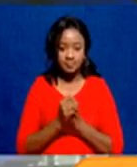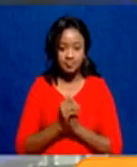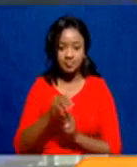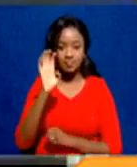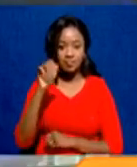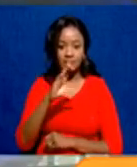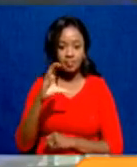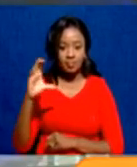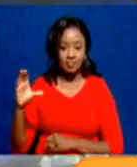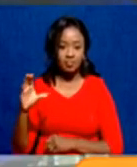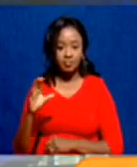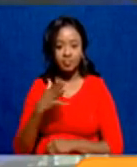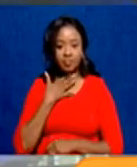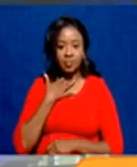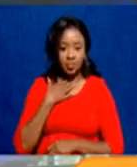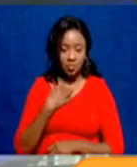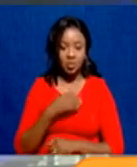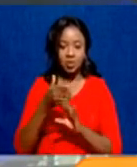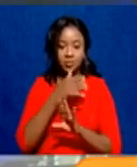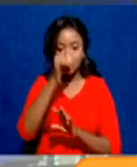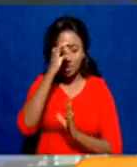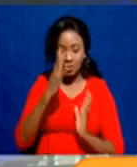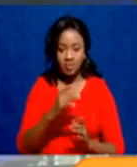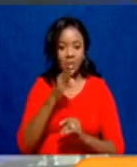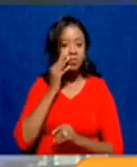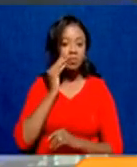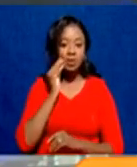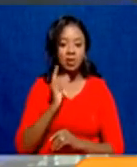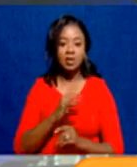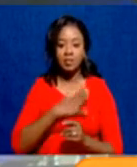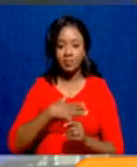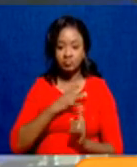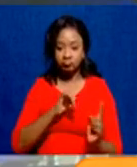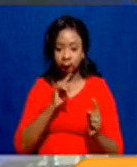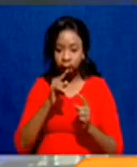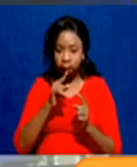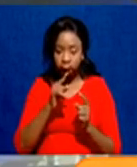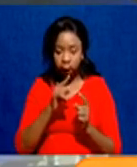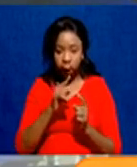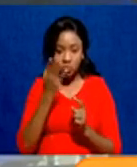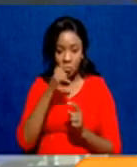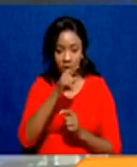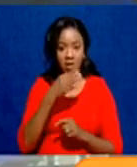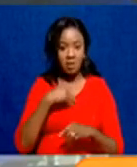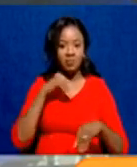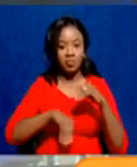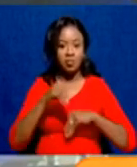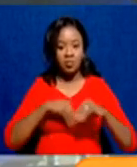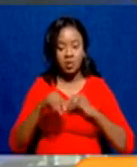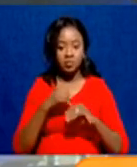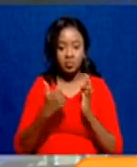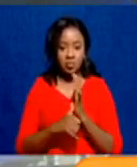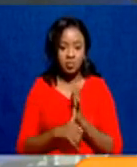The Ethics and Anti-Corruption Commission wants former Kakamega Governor Wycliffe Oparanya to face